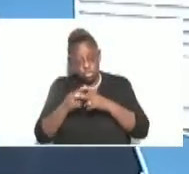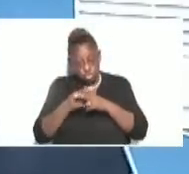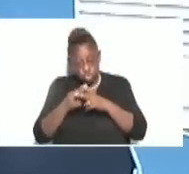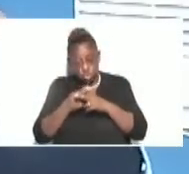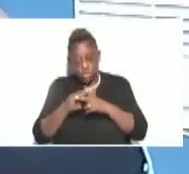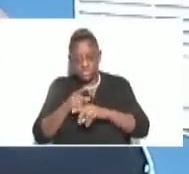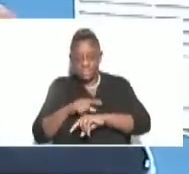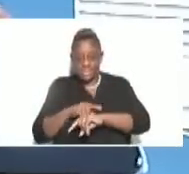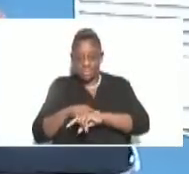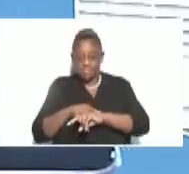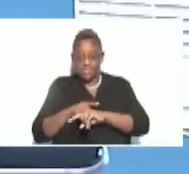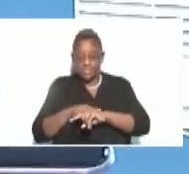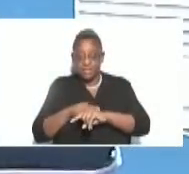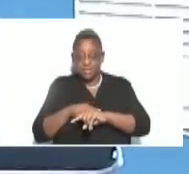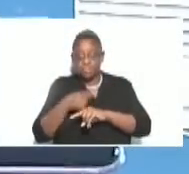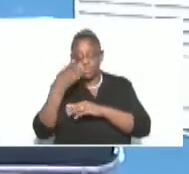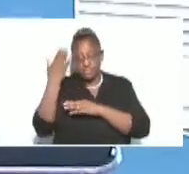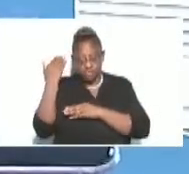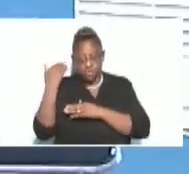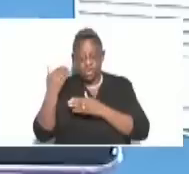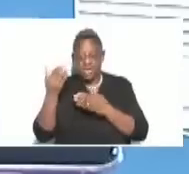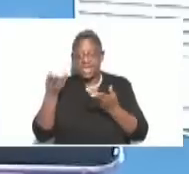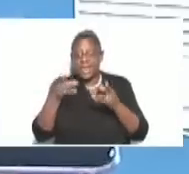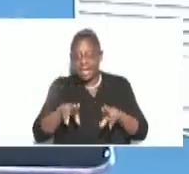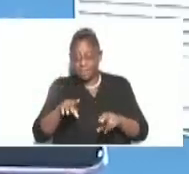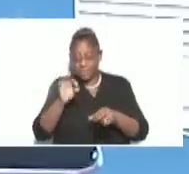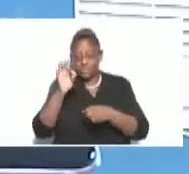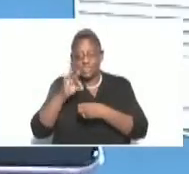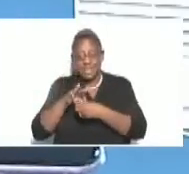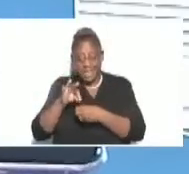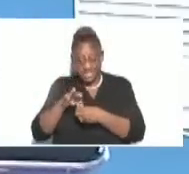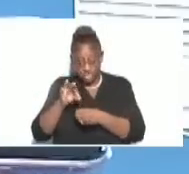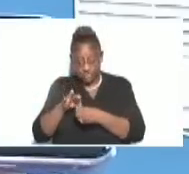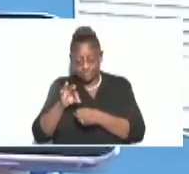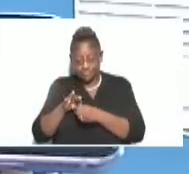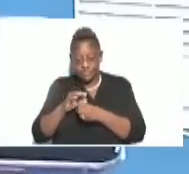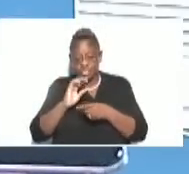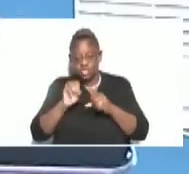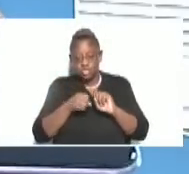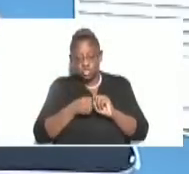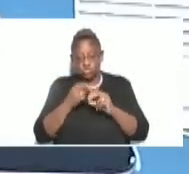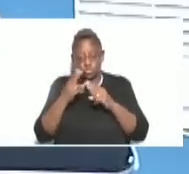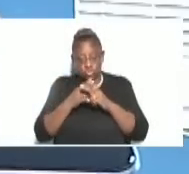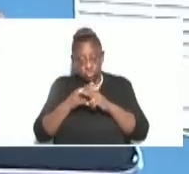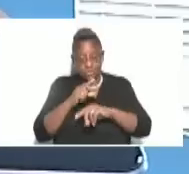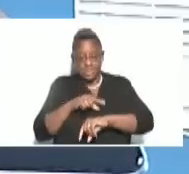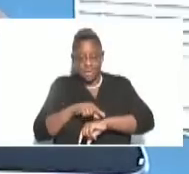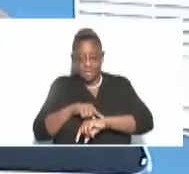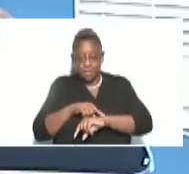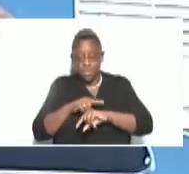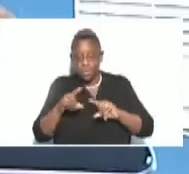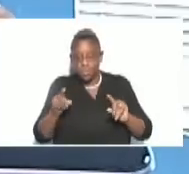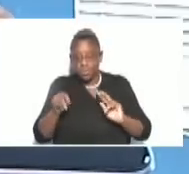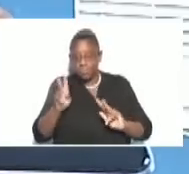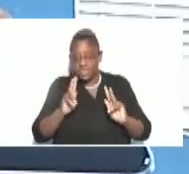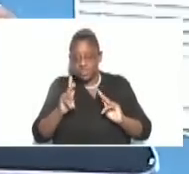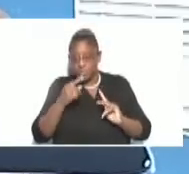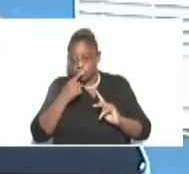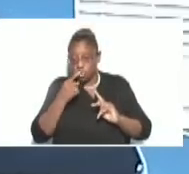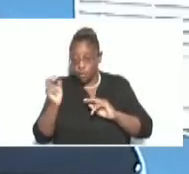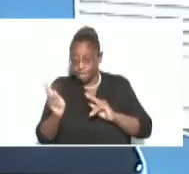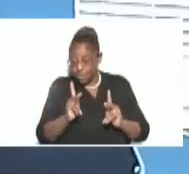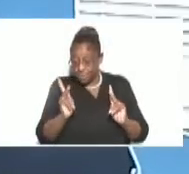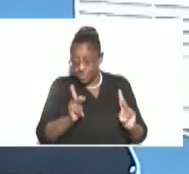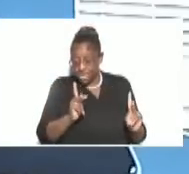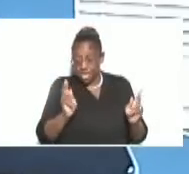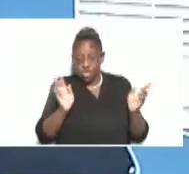timeline by which the by-election has to happen once a writ has been issued. So there's a short window, but those people who are preparing and ready